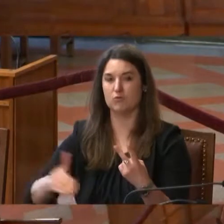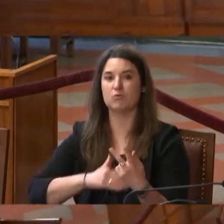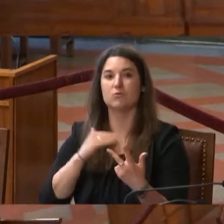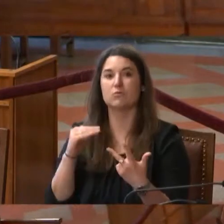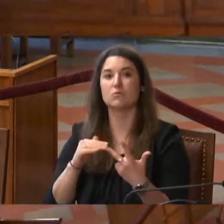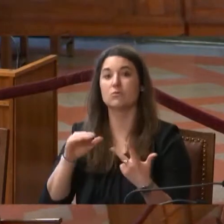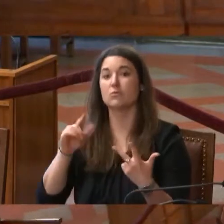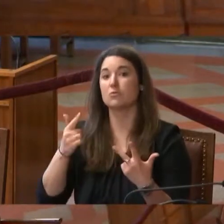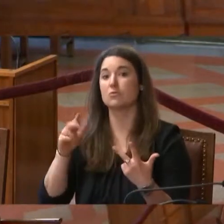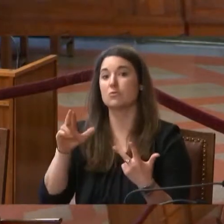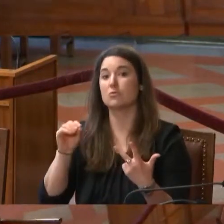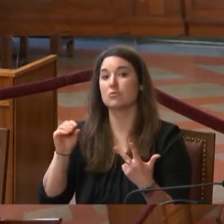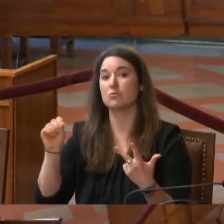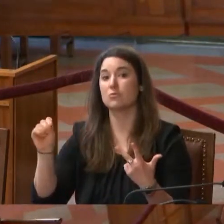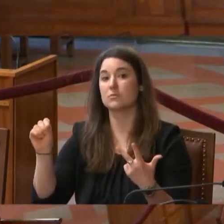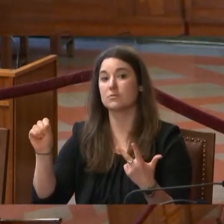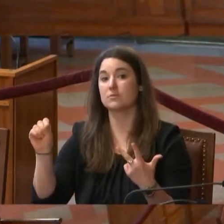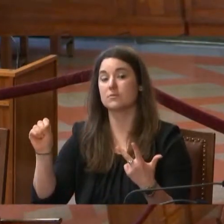Here. Ms. Gross.